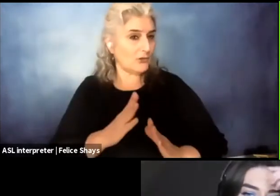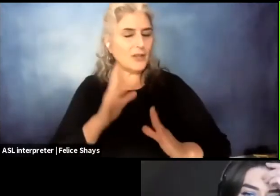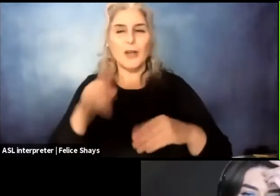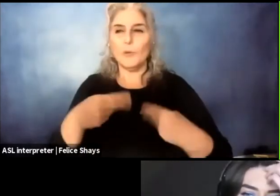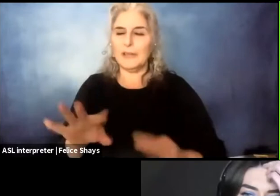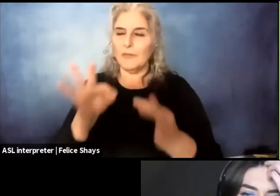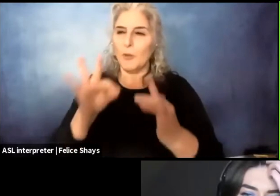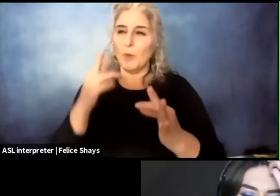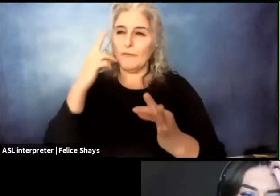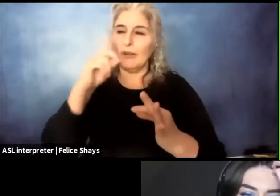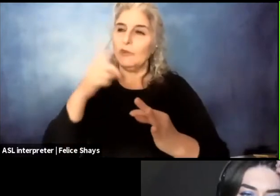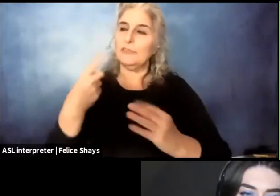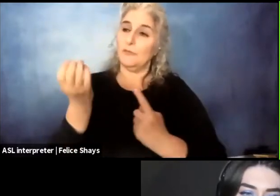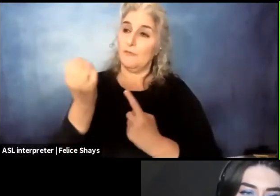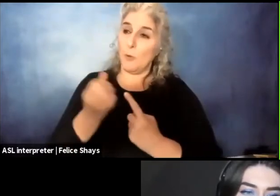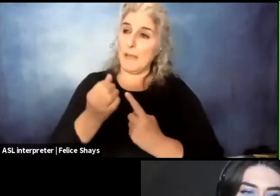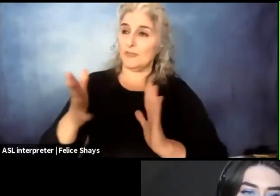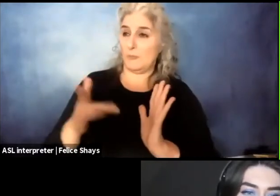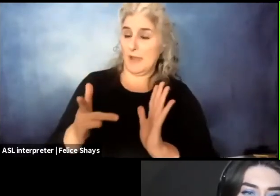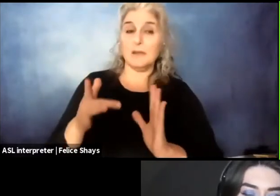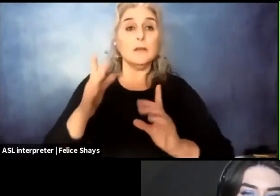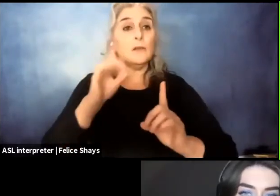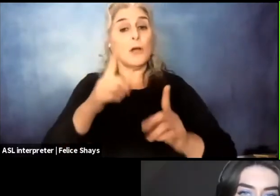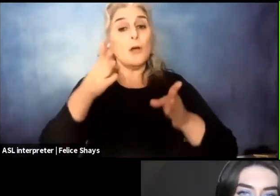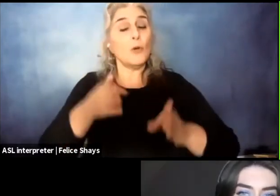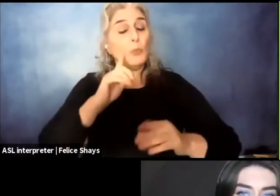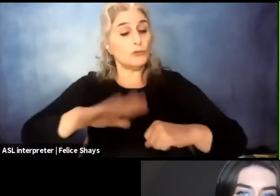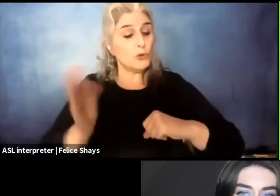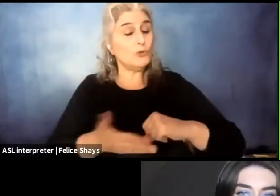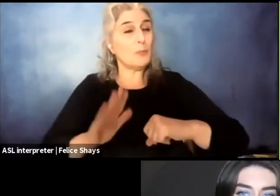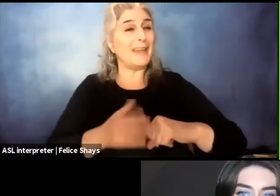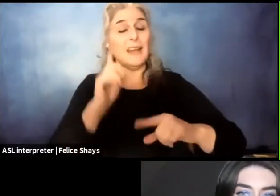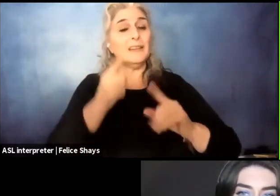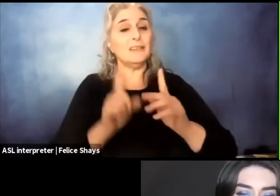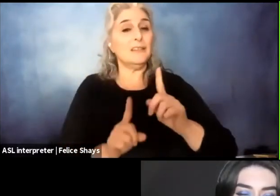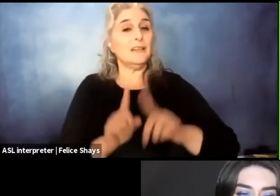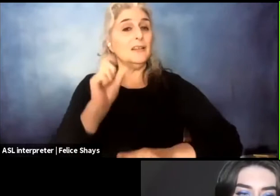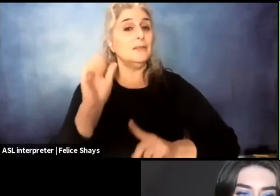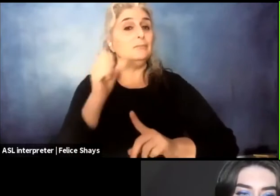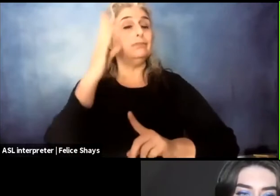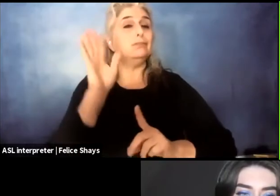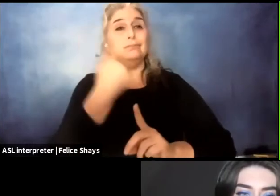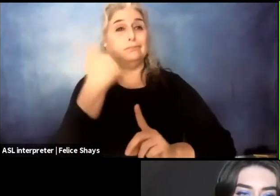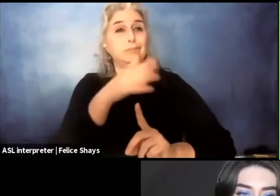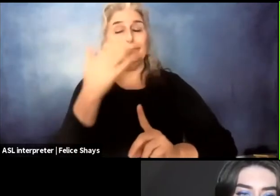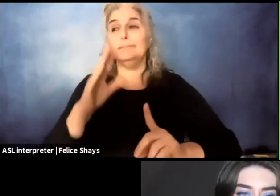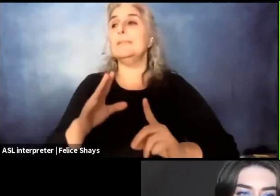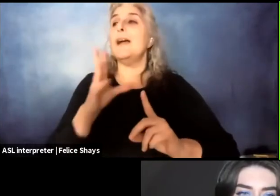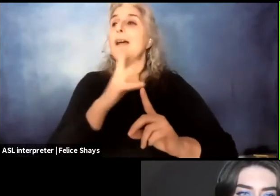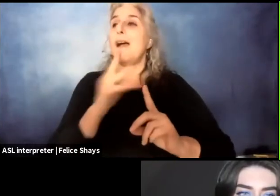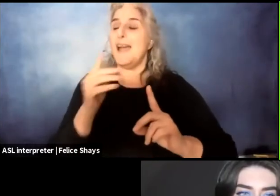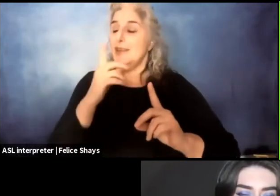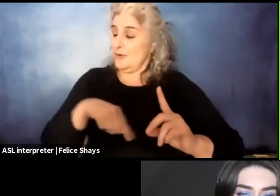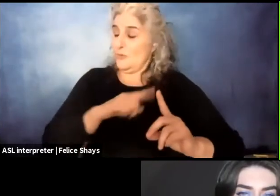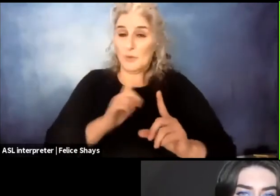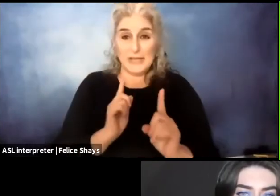masturbate. The one who spanked you into ecstatic oblivion. We